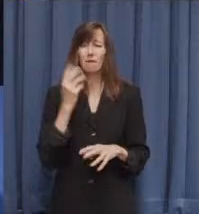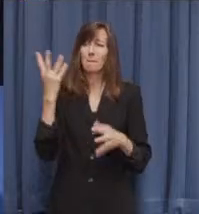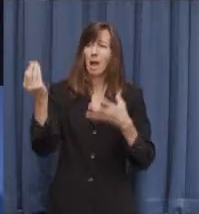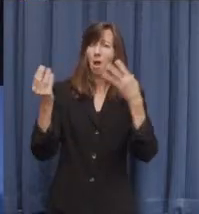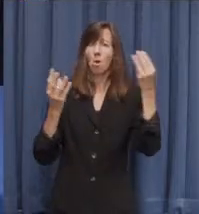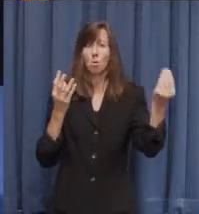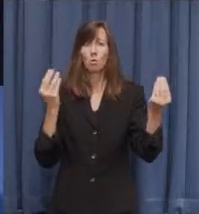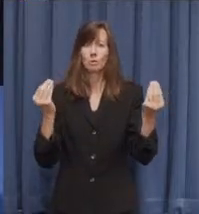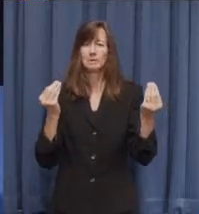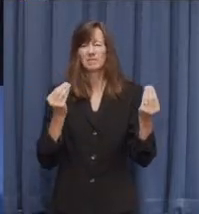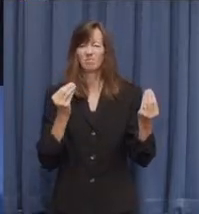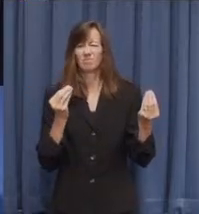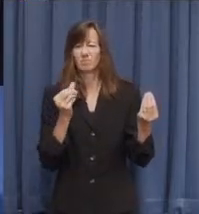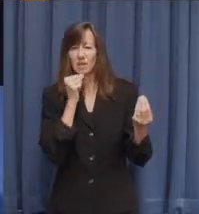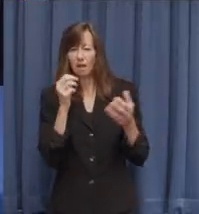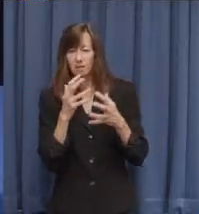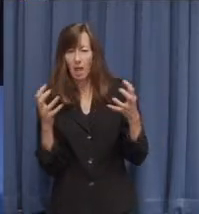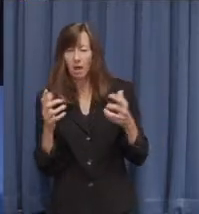and about,